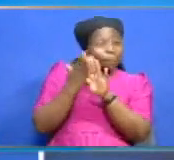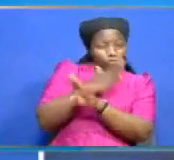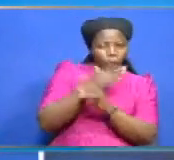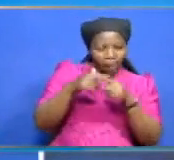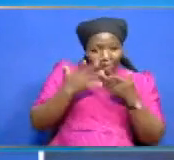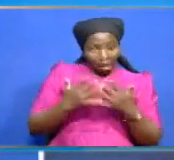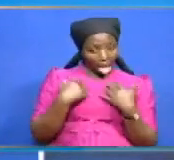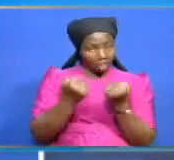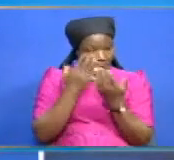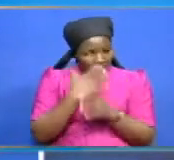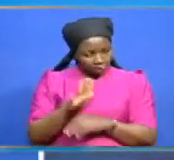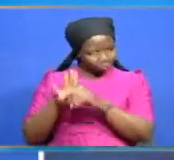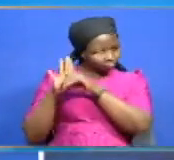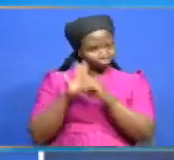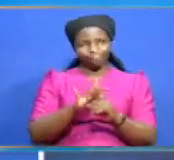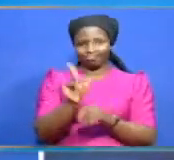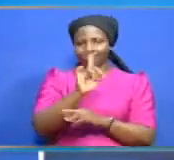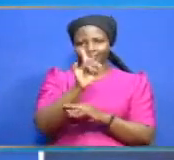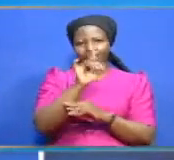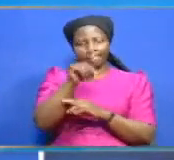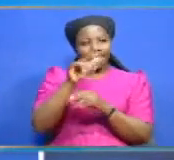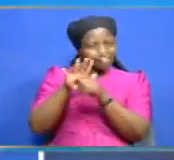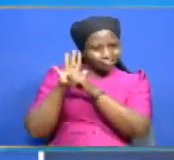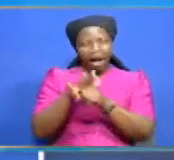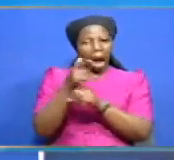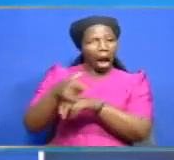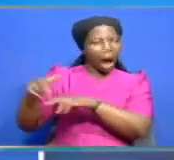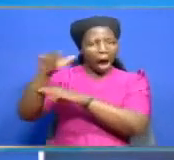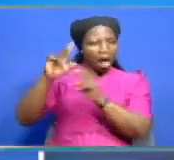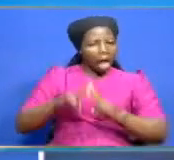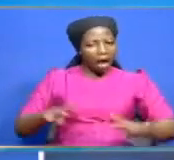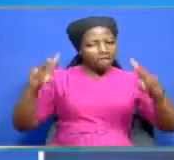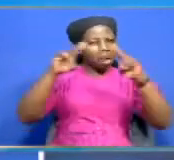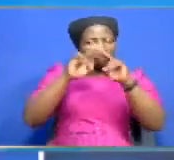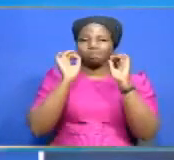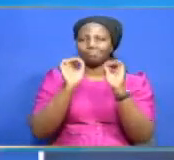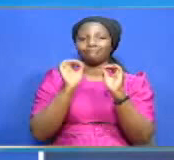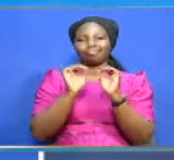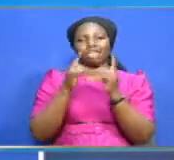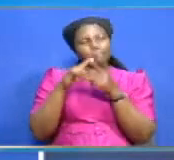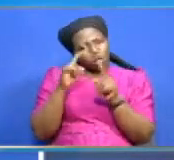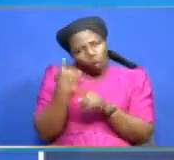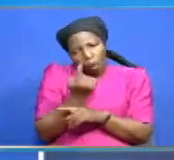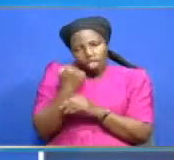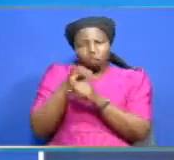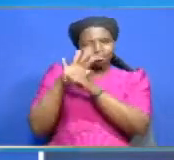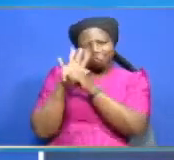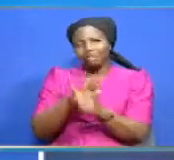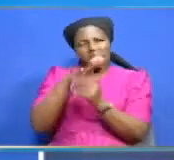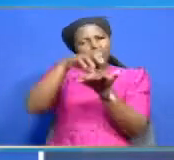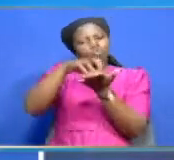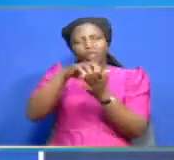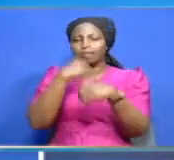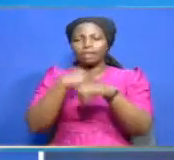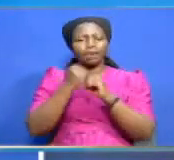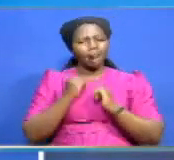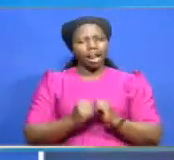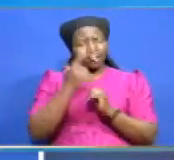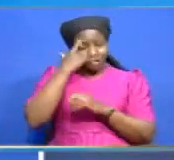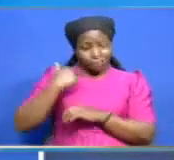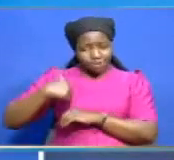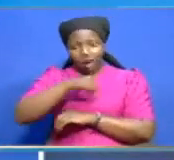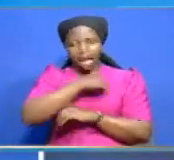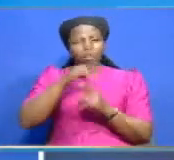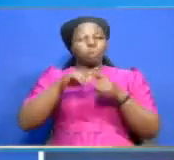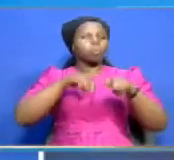value to this fight of COVID-19 and ends up stigmatizing the situation and making it even harder for us to be able